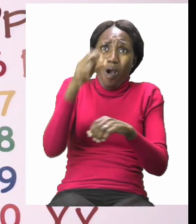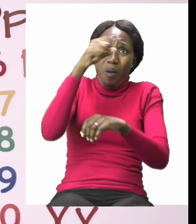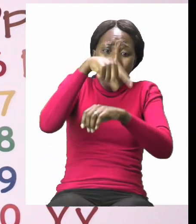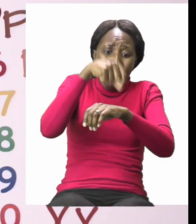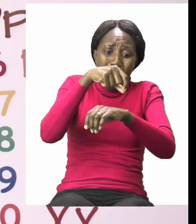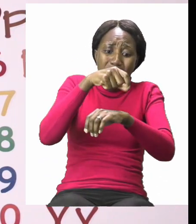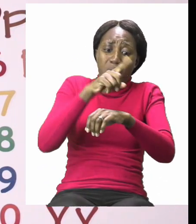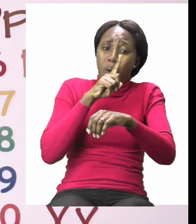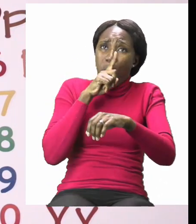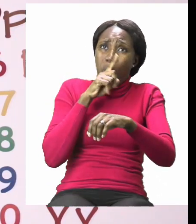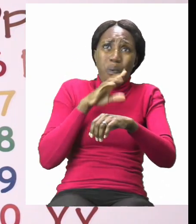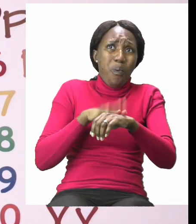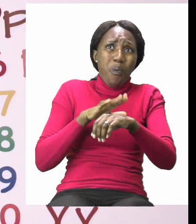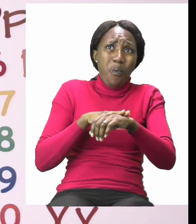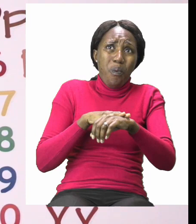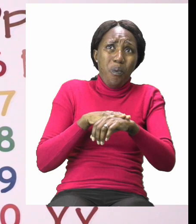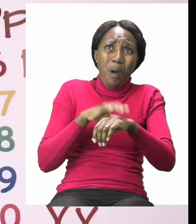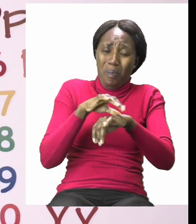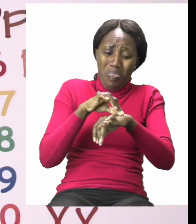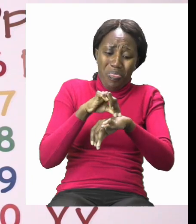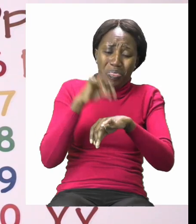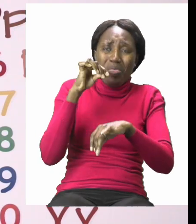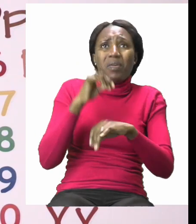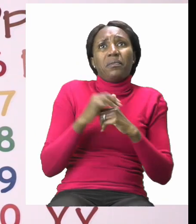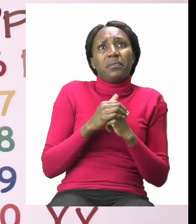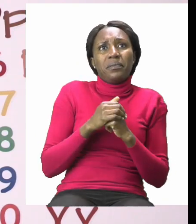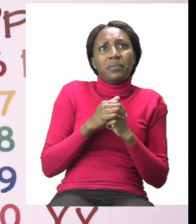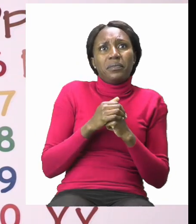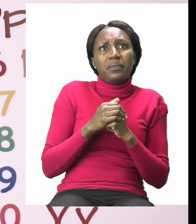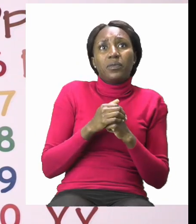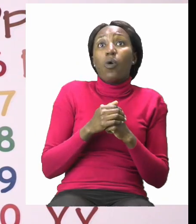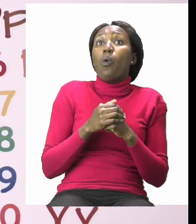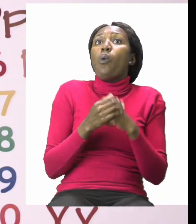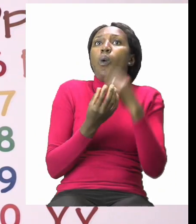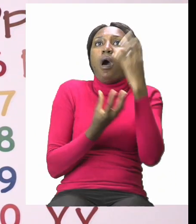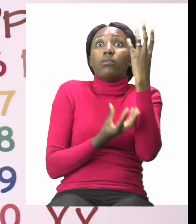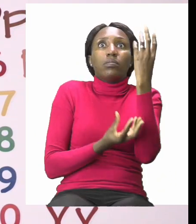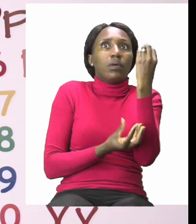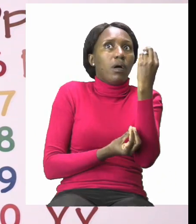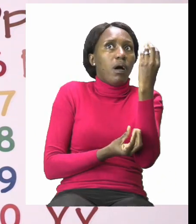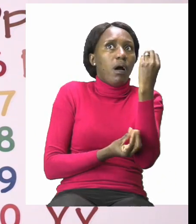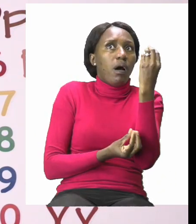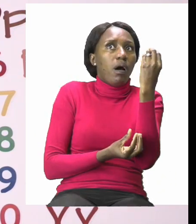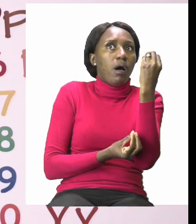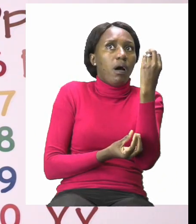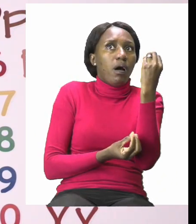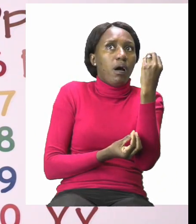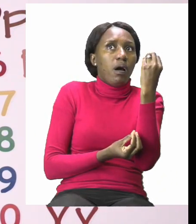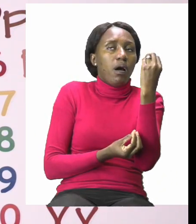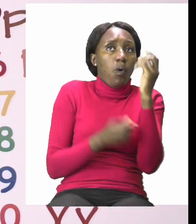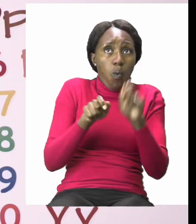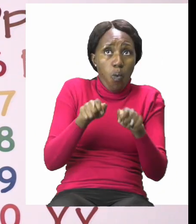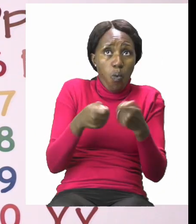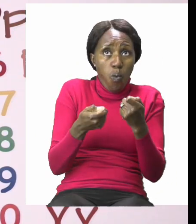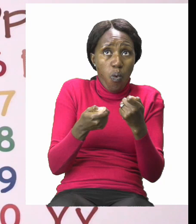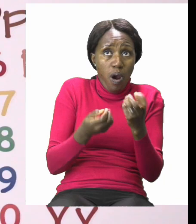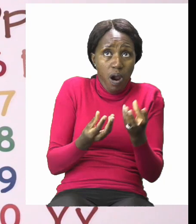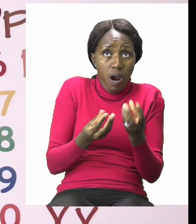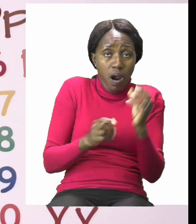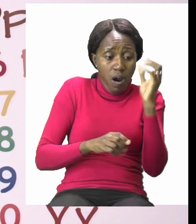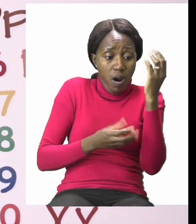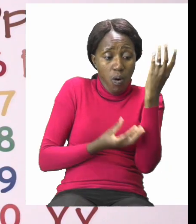The other thing that can burn you in your house is a stove. This is very important and I want you to